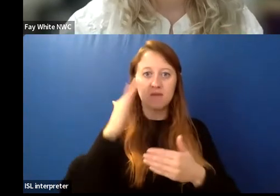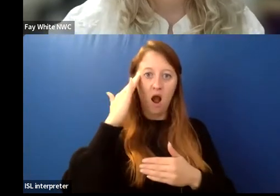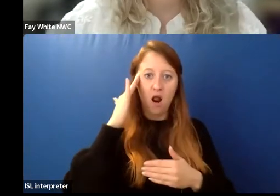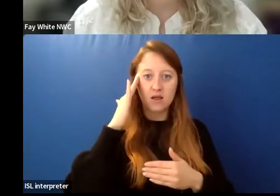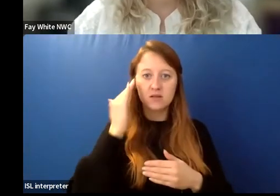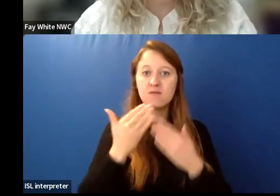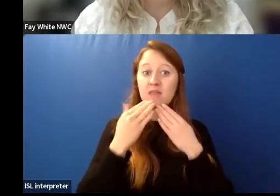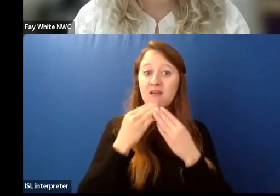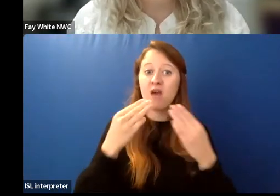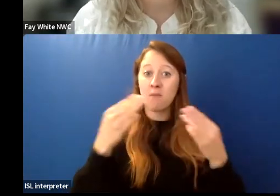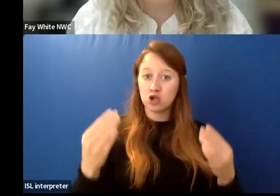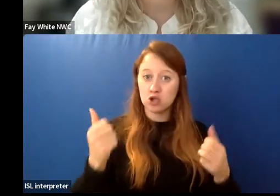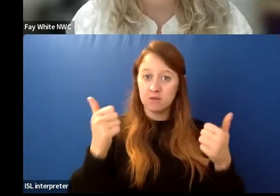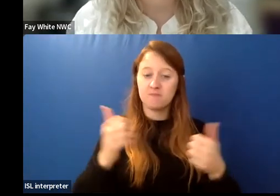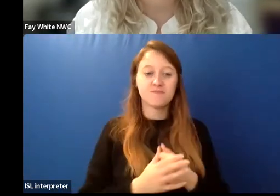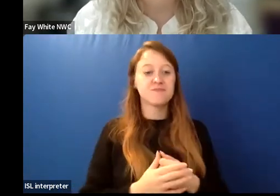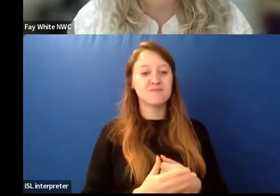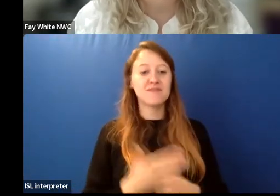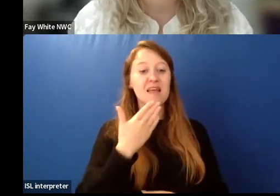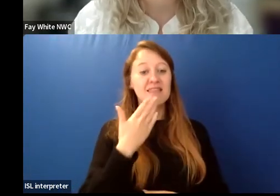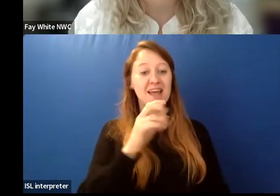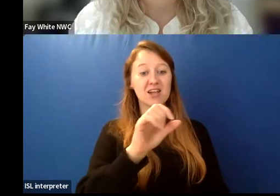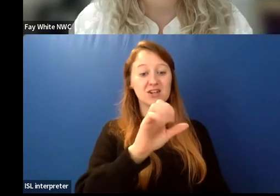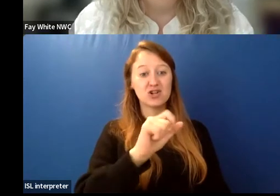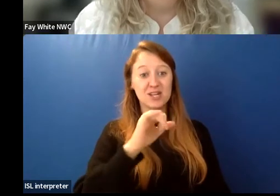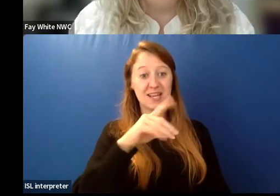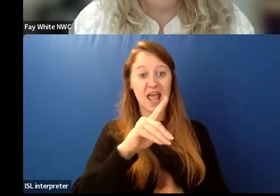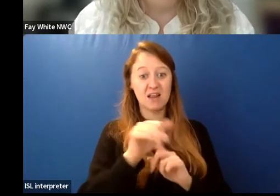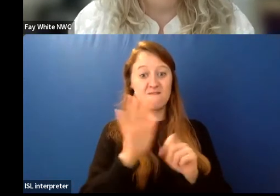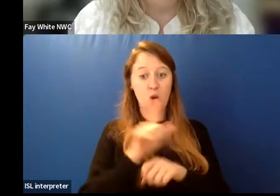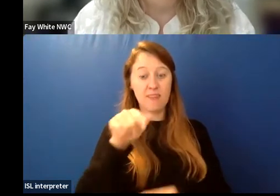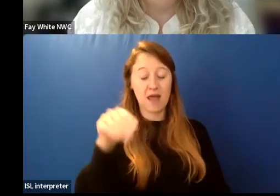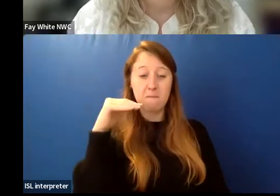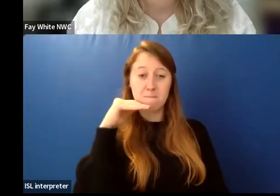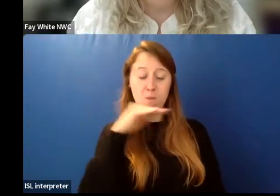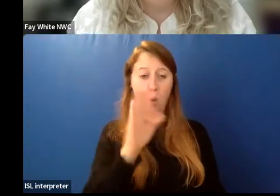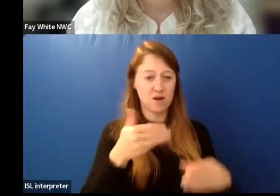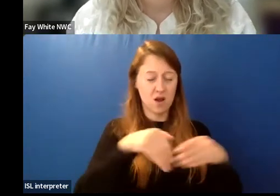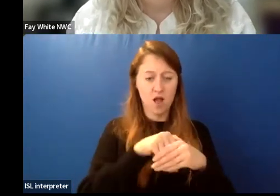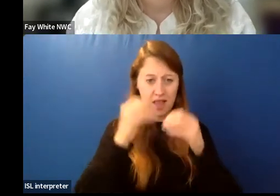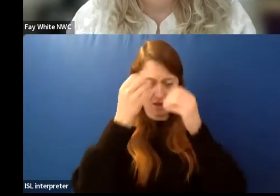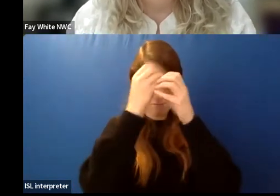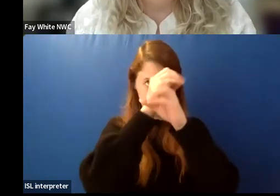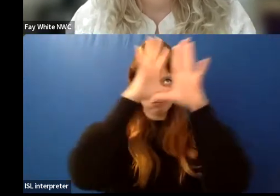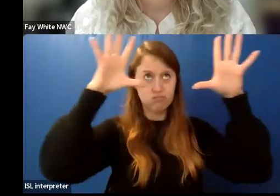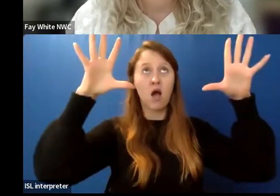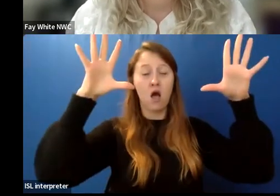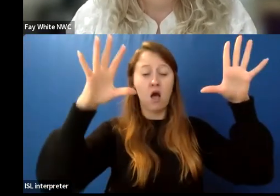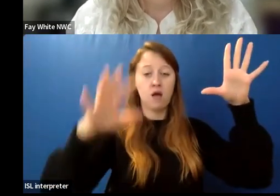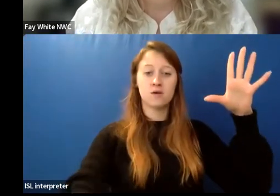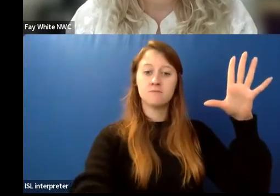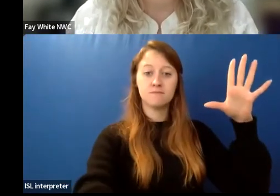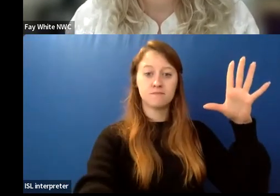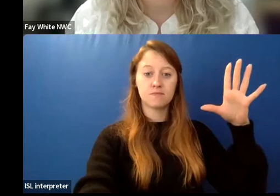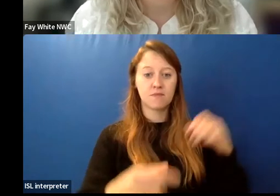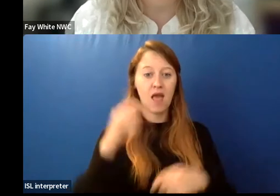Thank you so much for that, Sinead, for that really important context. I think you've really shown us what